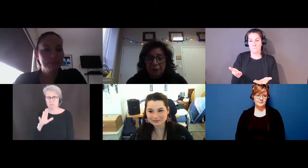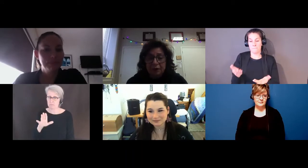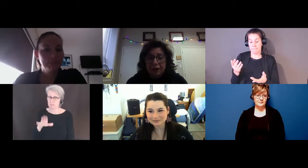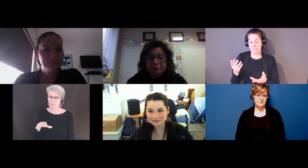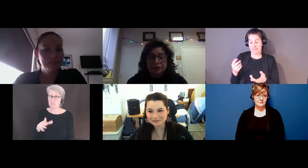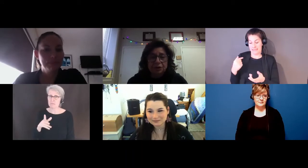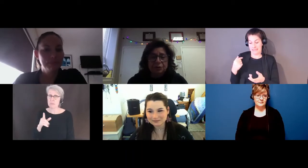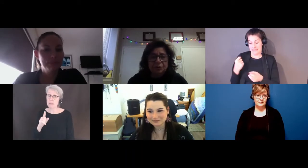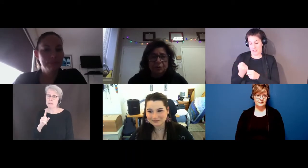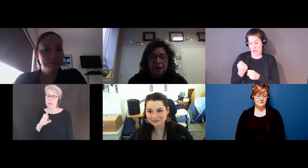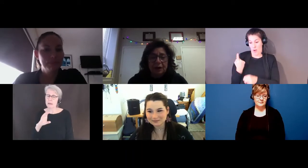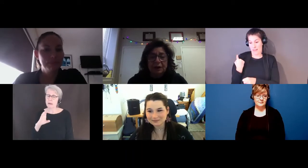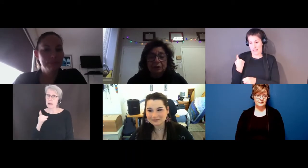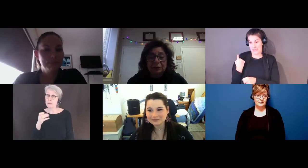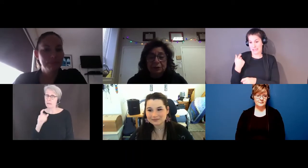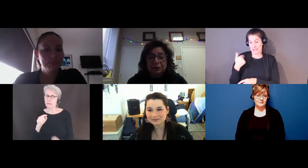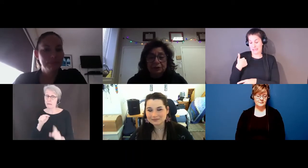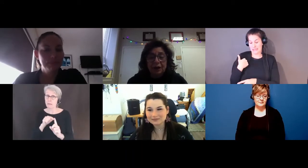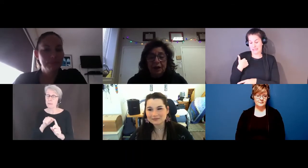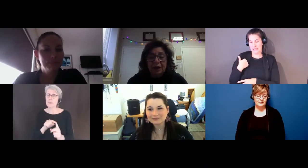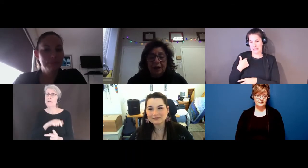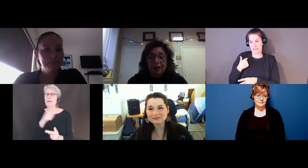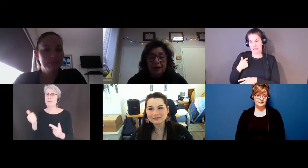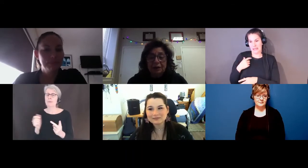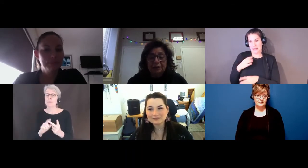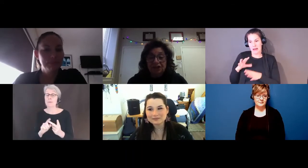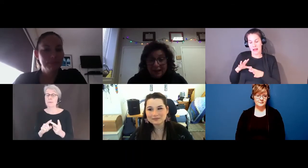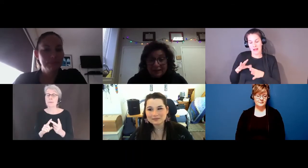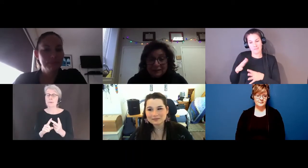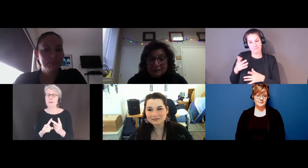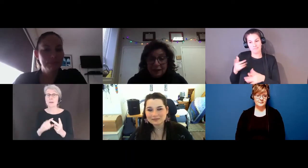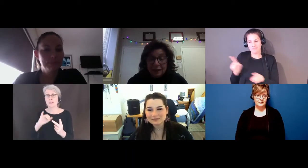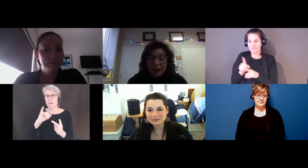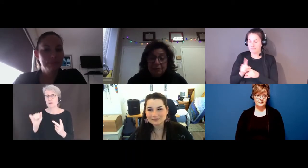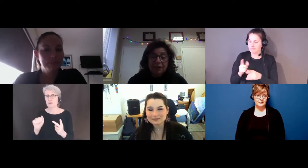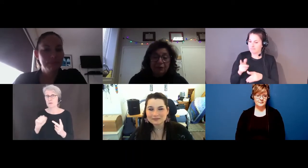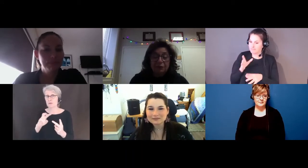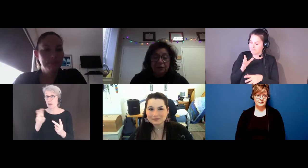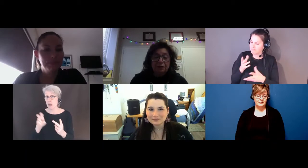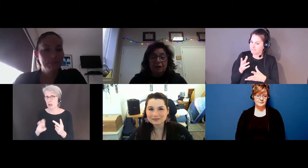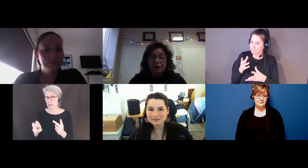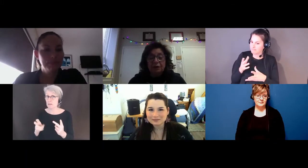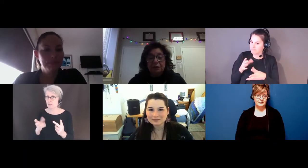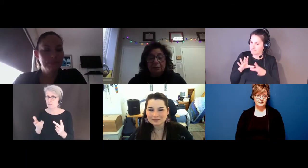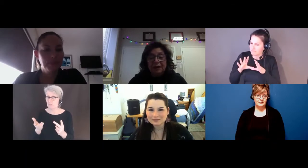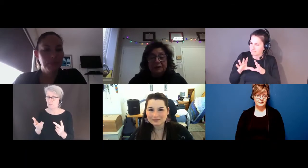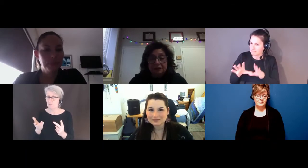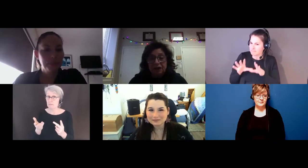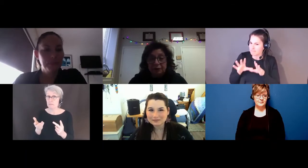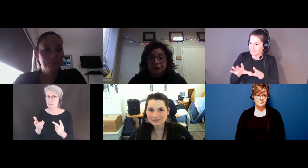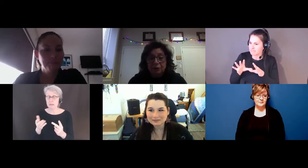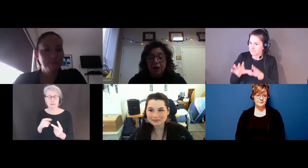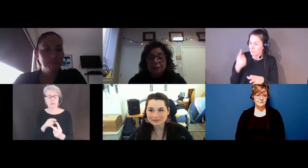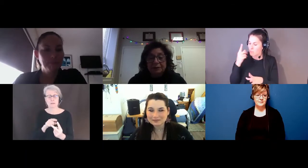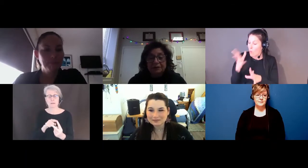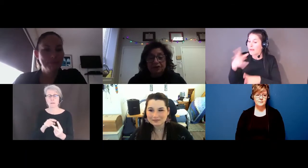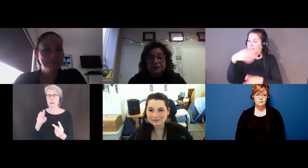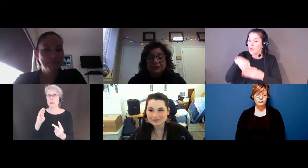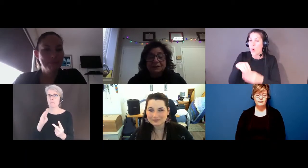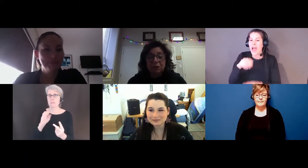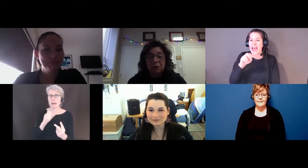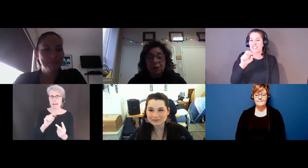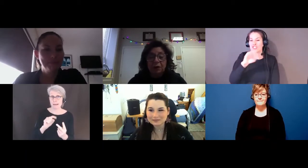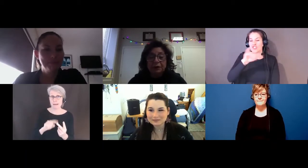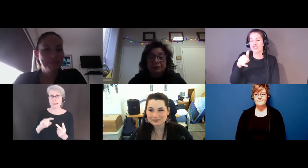his program to include jazz, because there is ballet and jazz do complement each